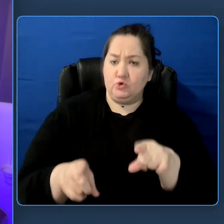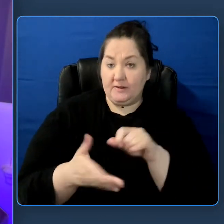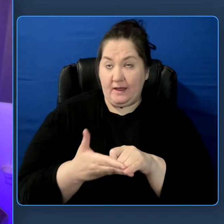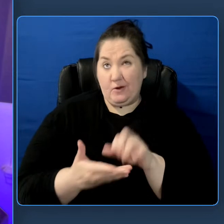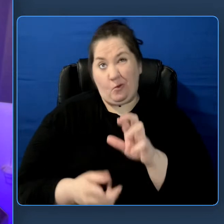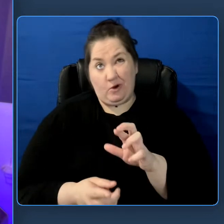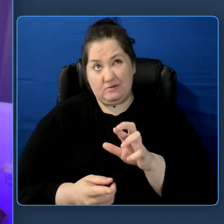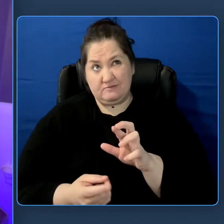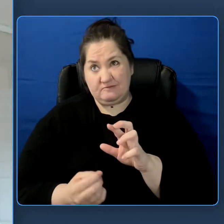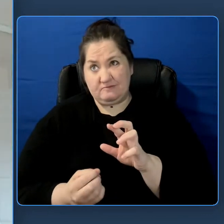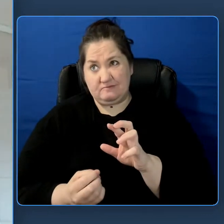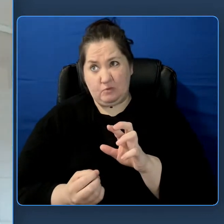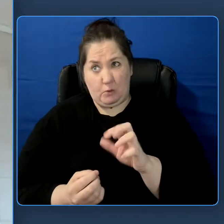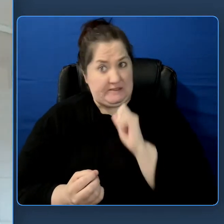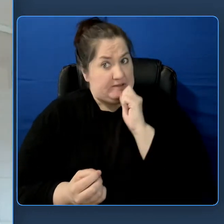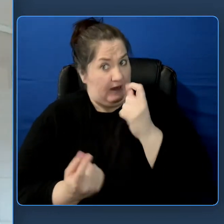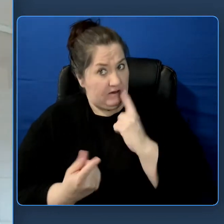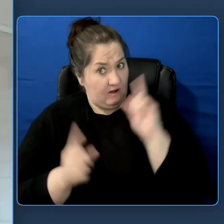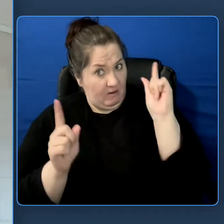not accomplished?